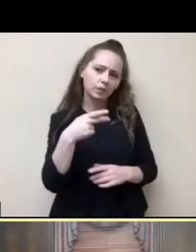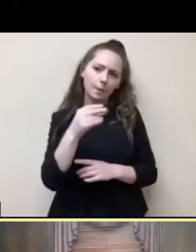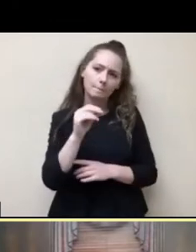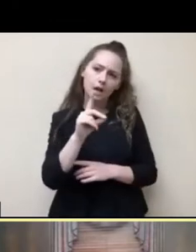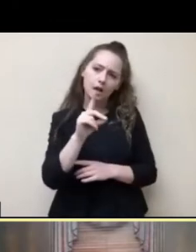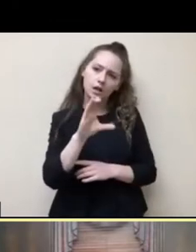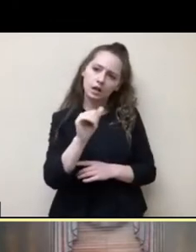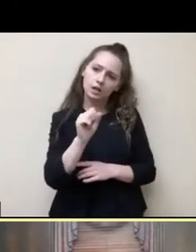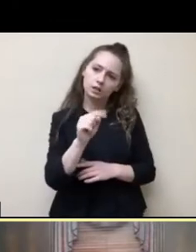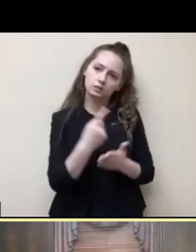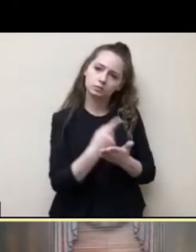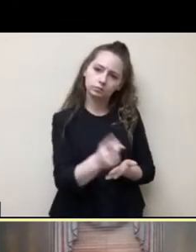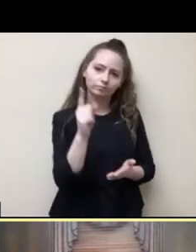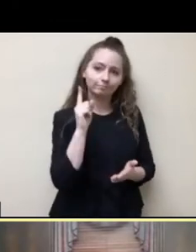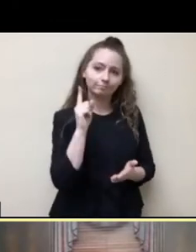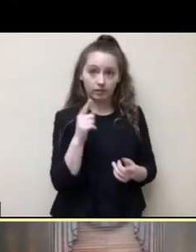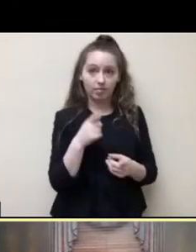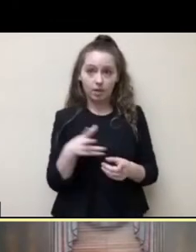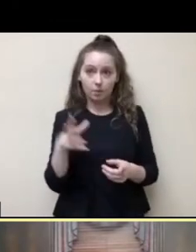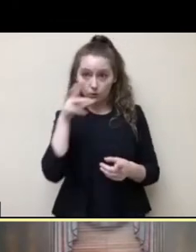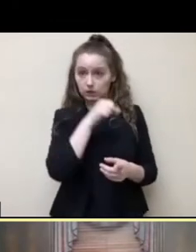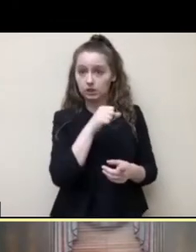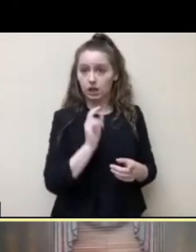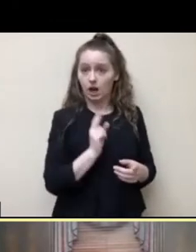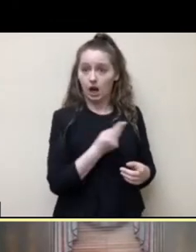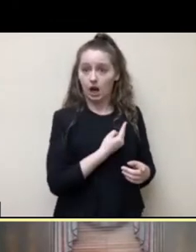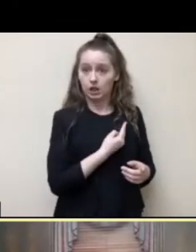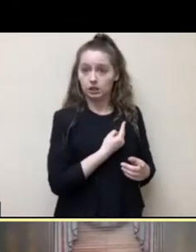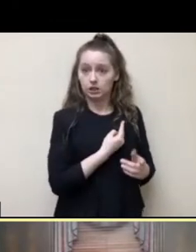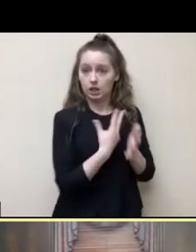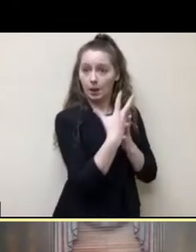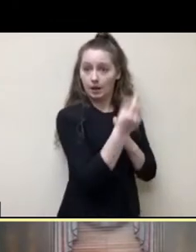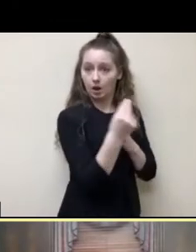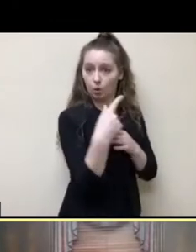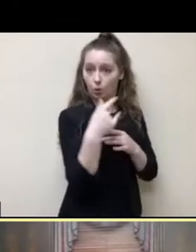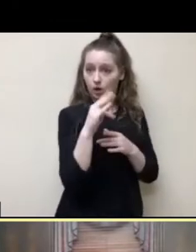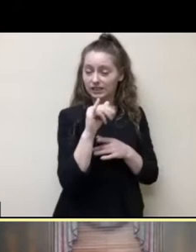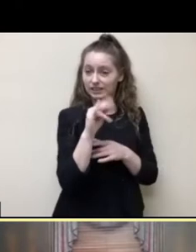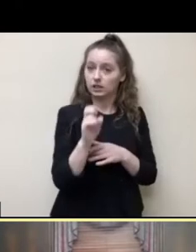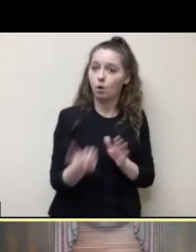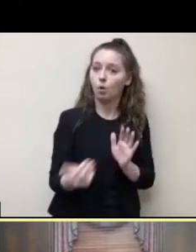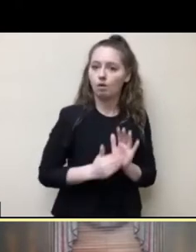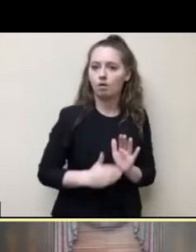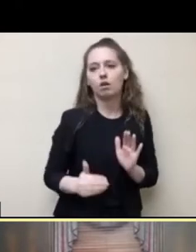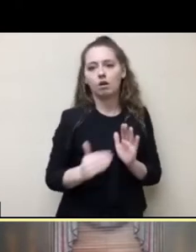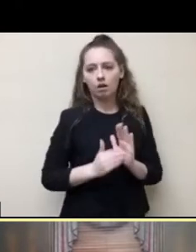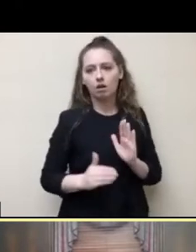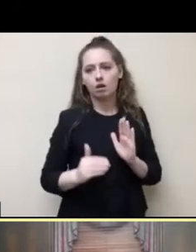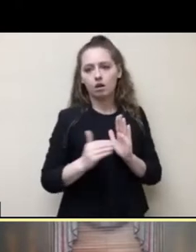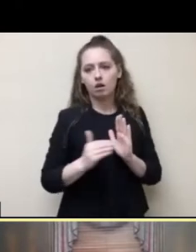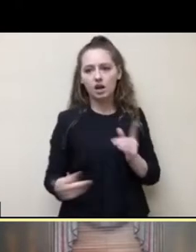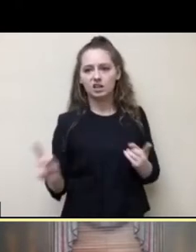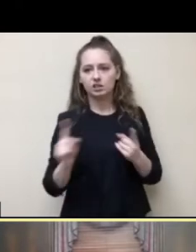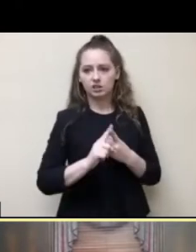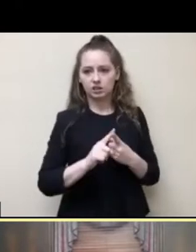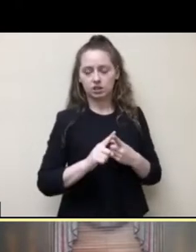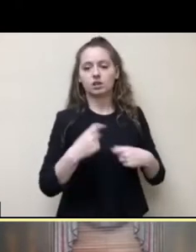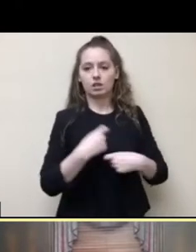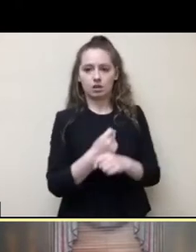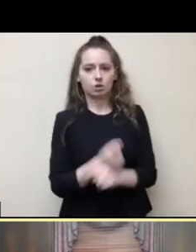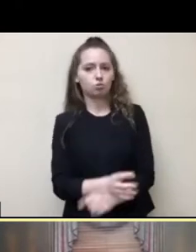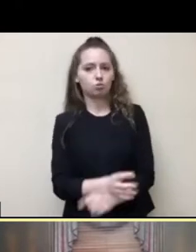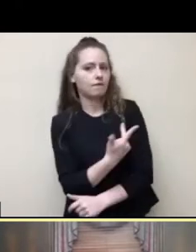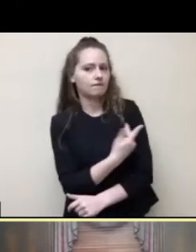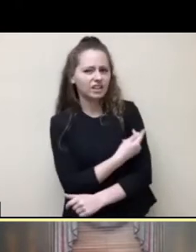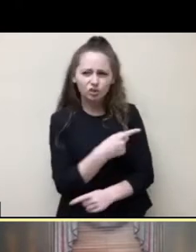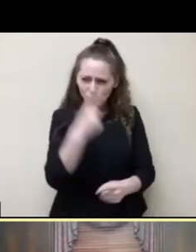predicted us going into and coming out of quarantine repeatedly until there's a vaccine created. Do you believe that